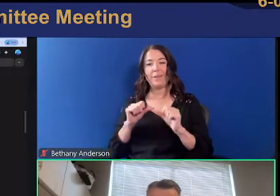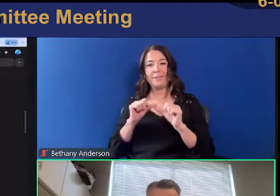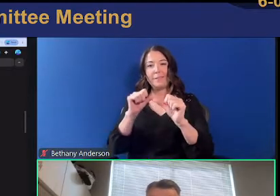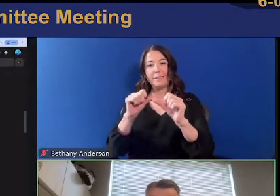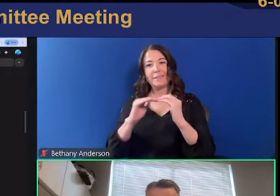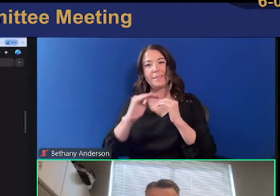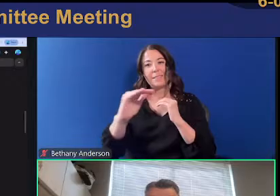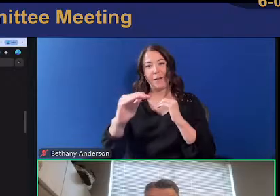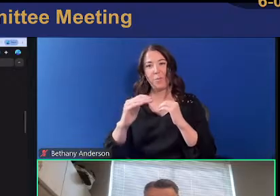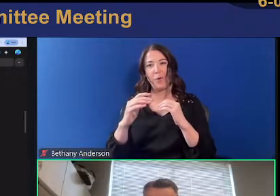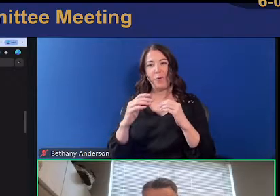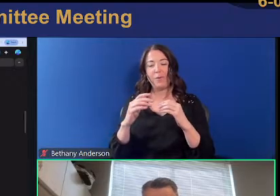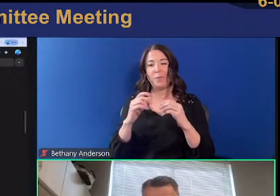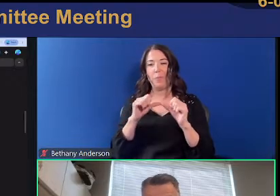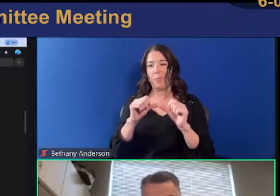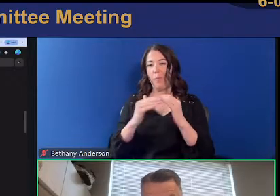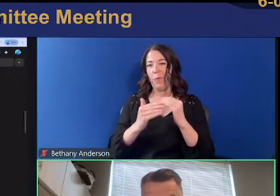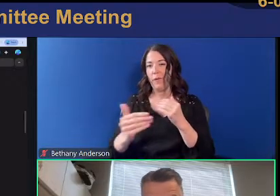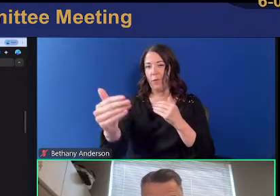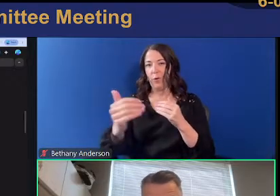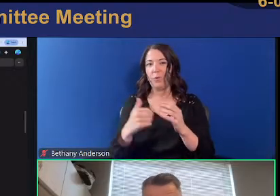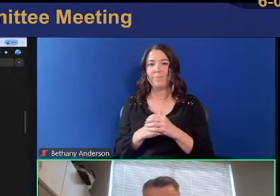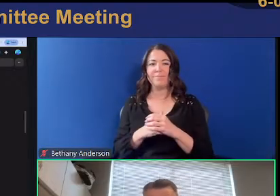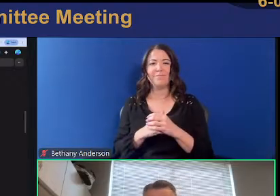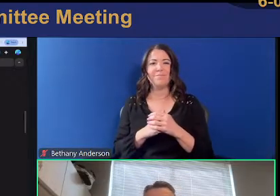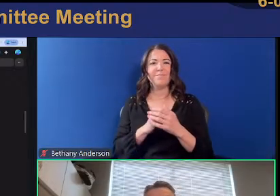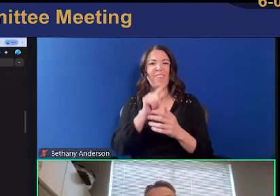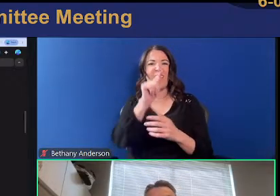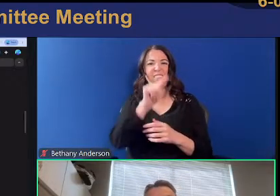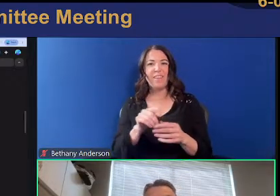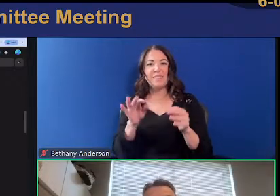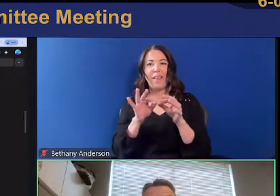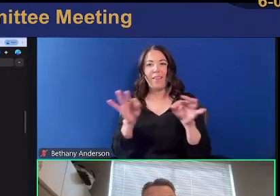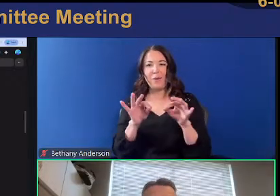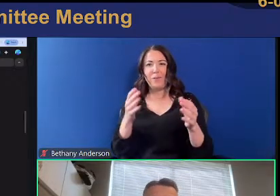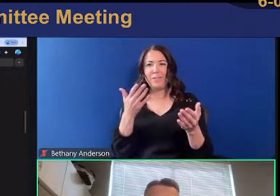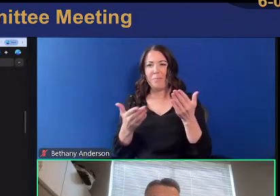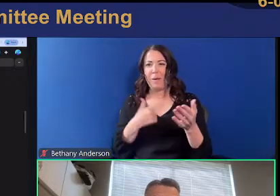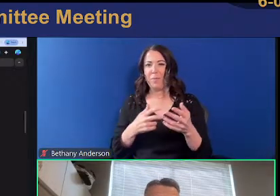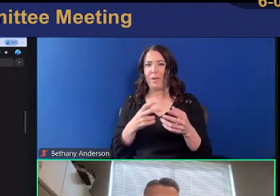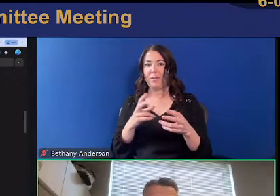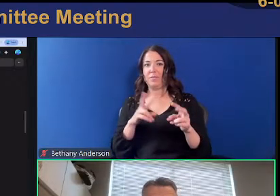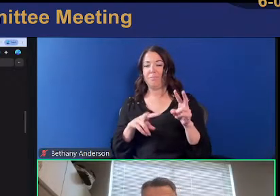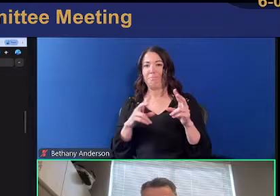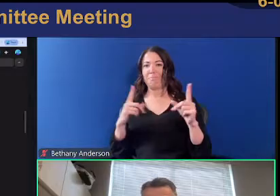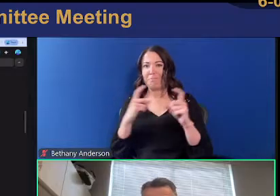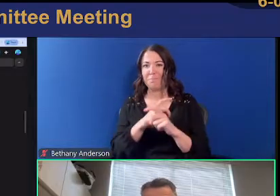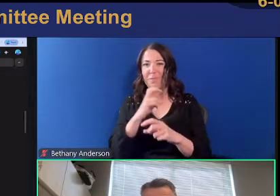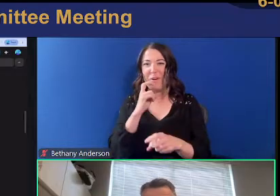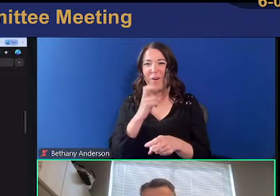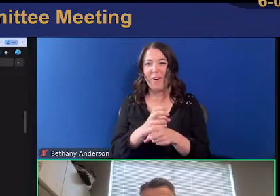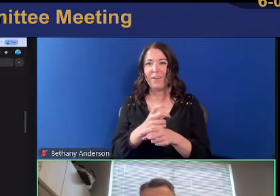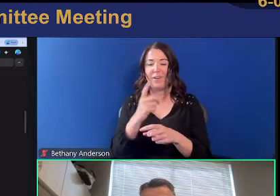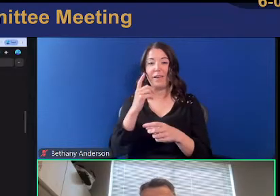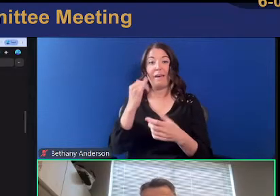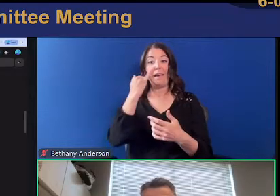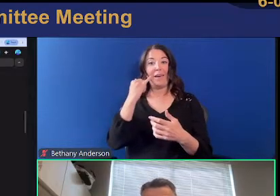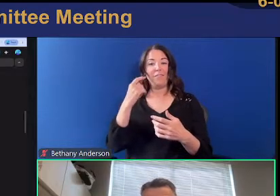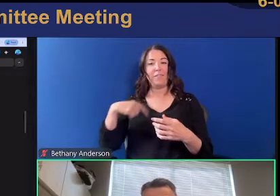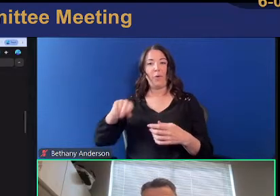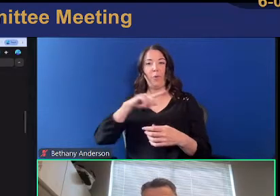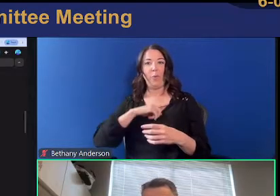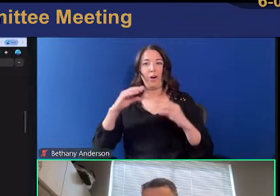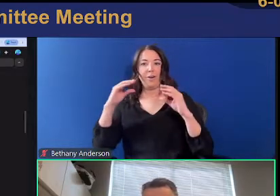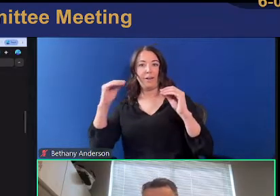forward. This language might be difficult for those of us who wear educational hat from an